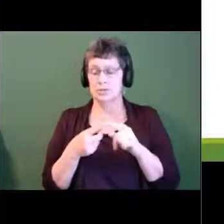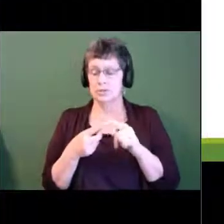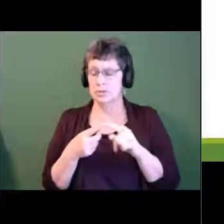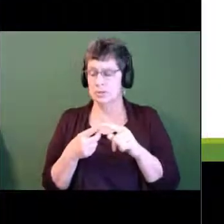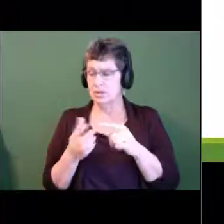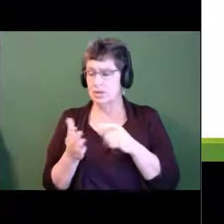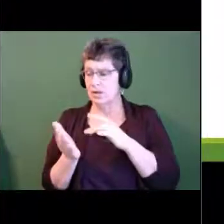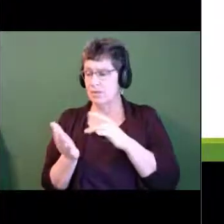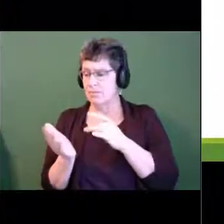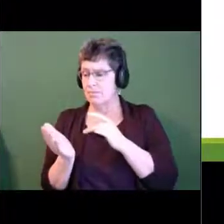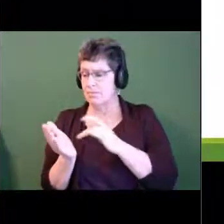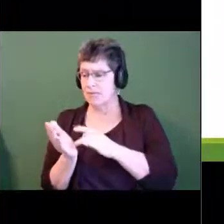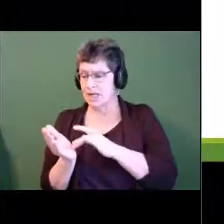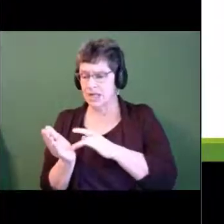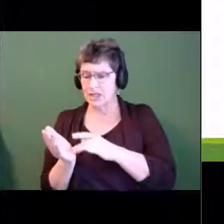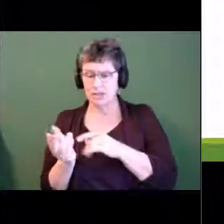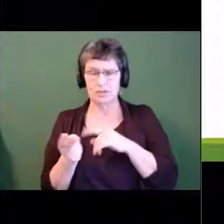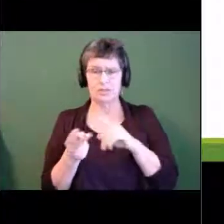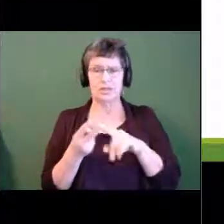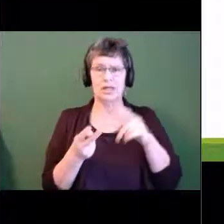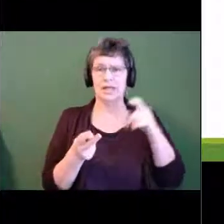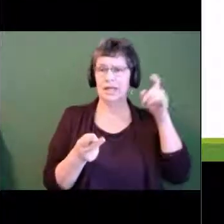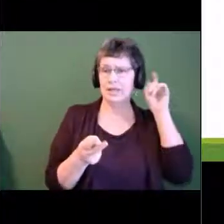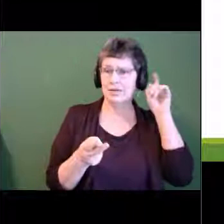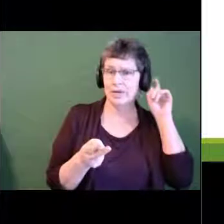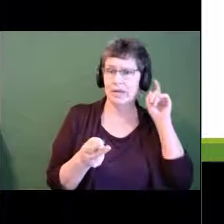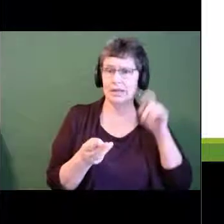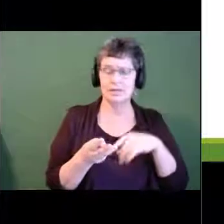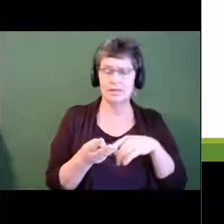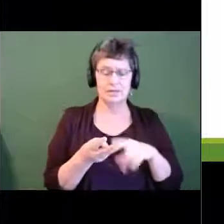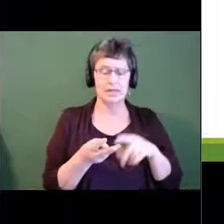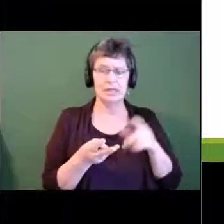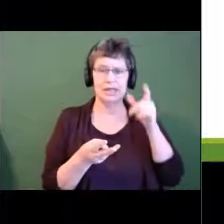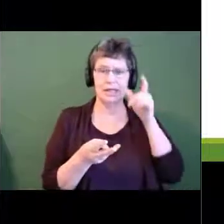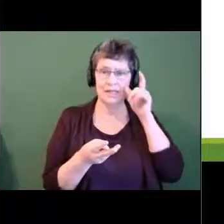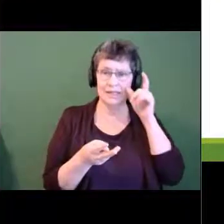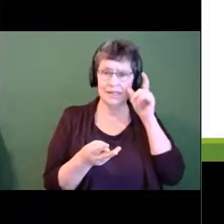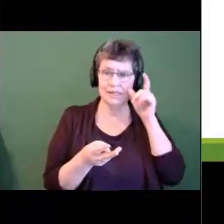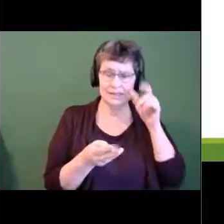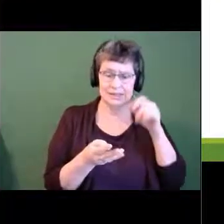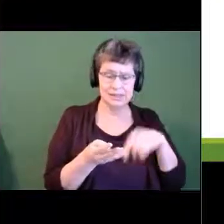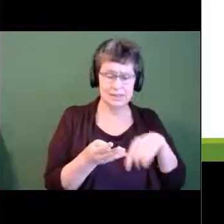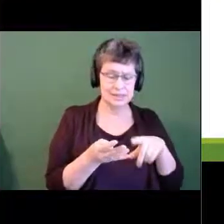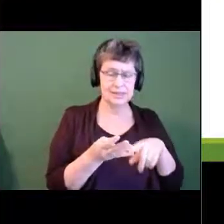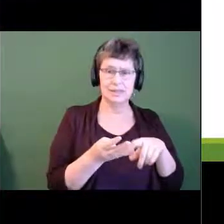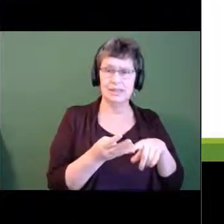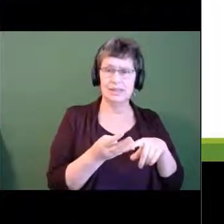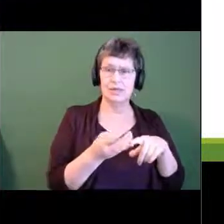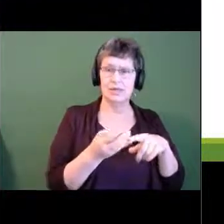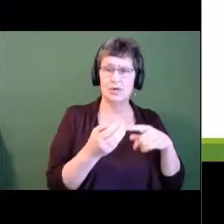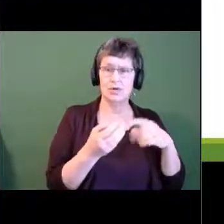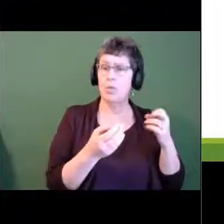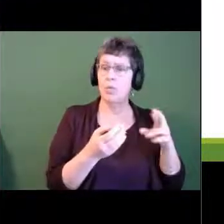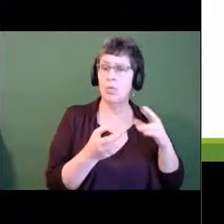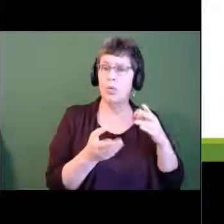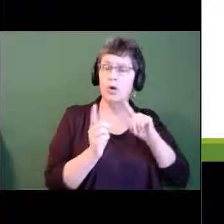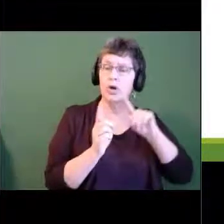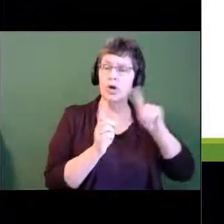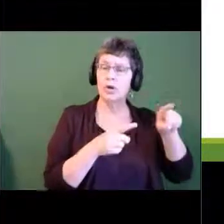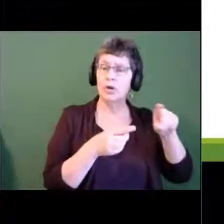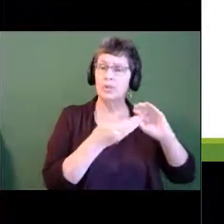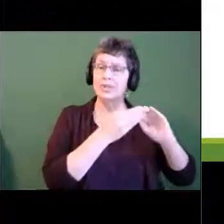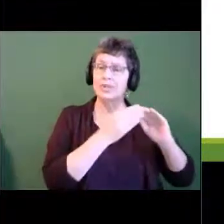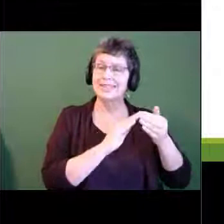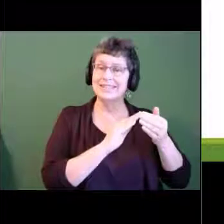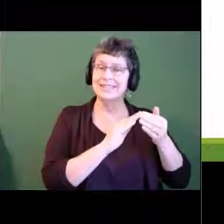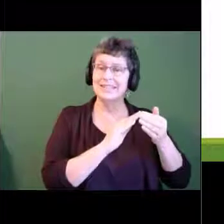your glasses, or joining the local gym, actually through the city, which is quite reasonable, but all those things add up on a